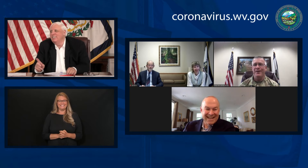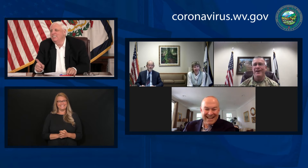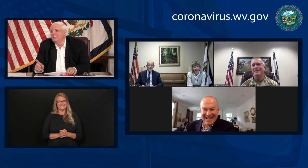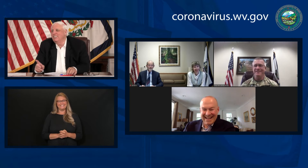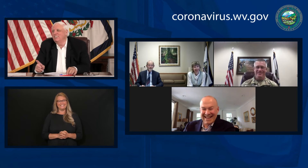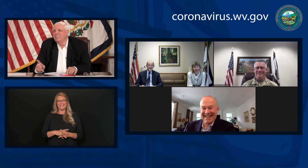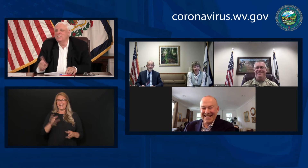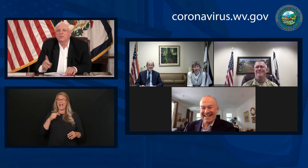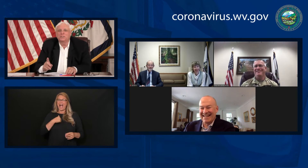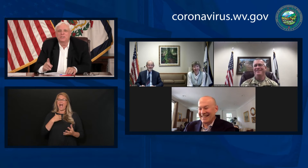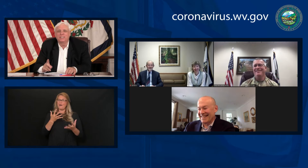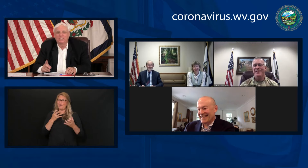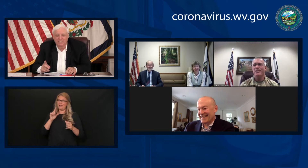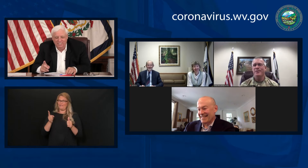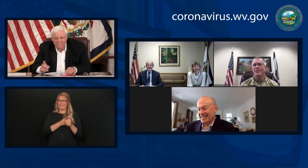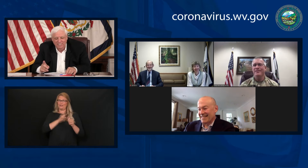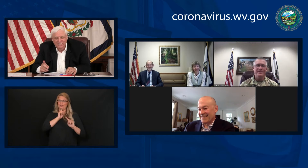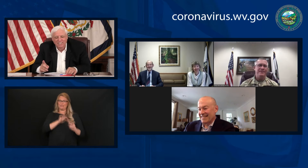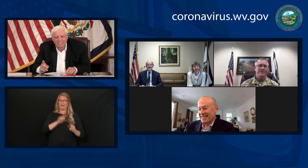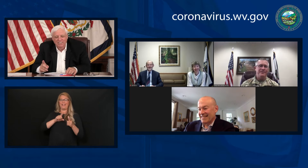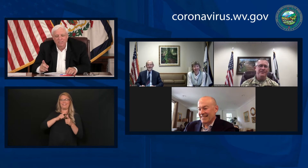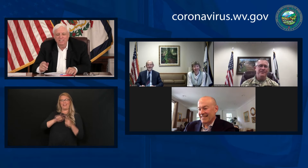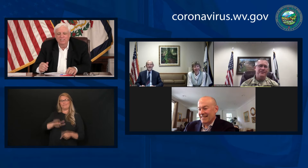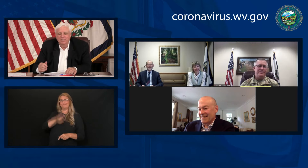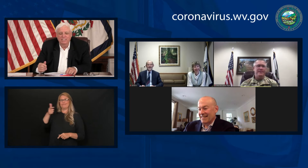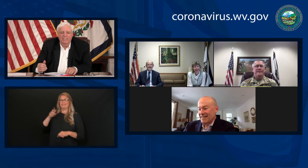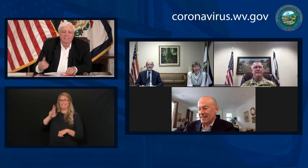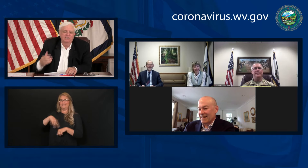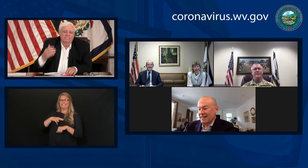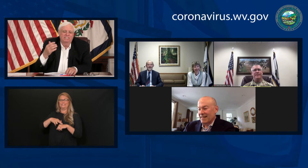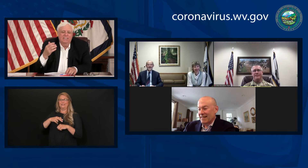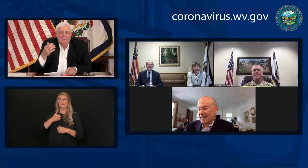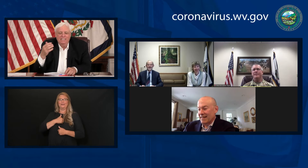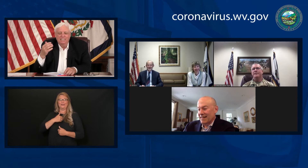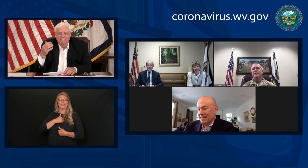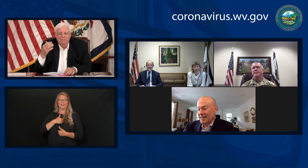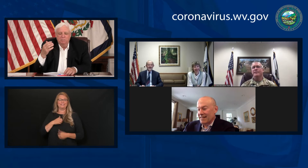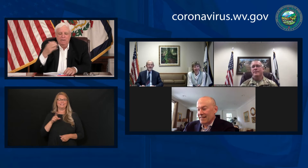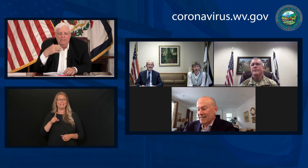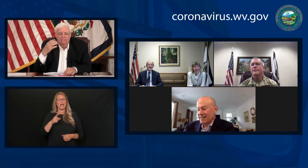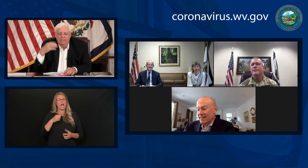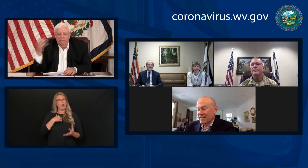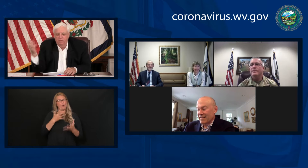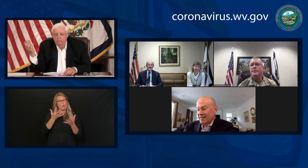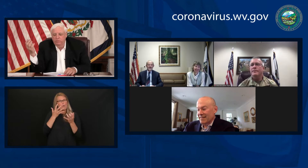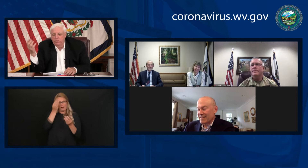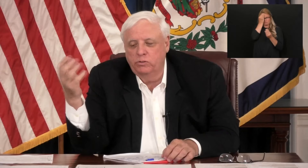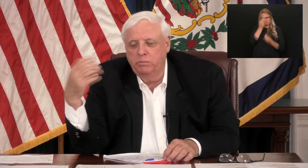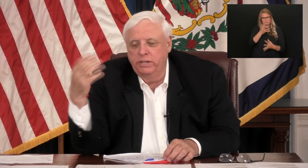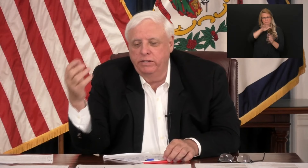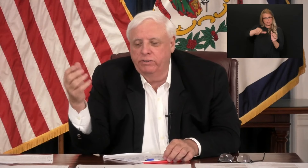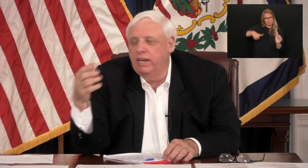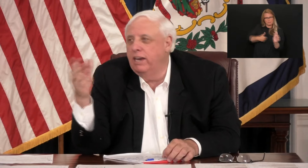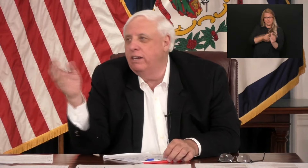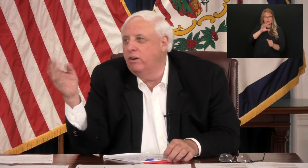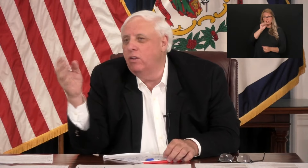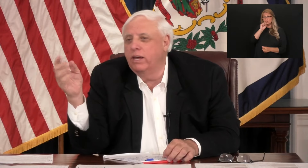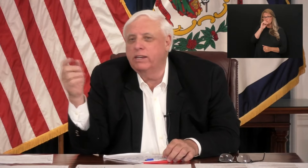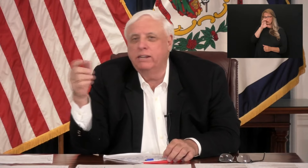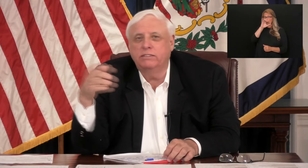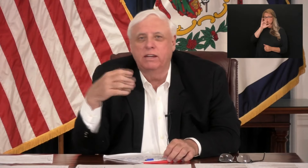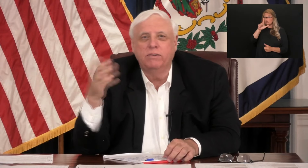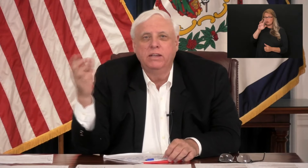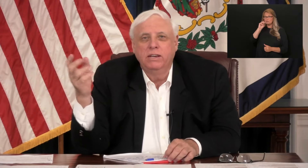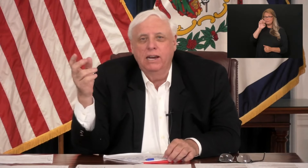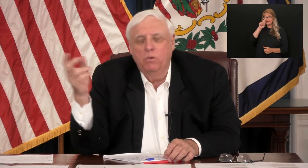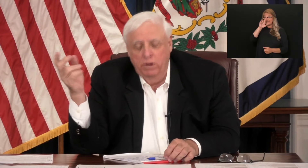Let me go first right here, okay? Let me kind of tie in the backside. From the social media side and all that